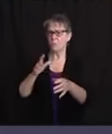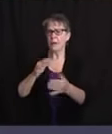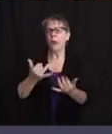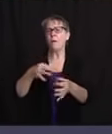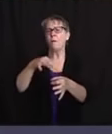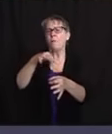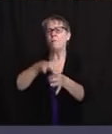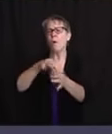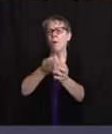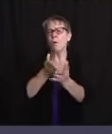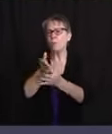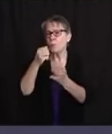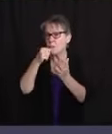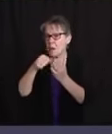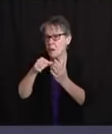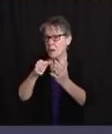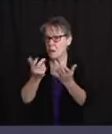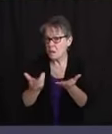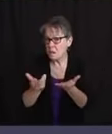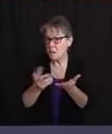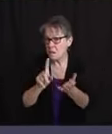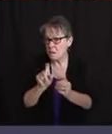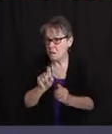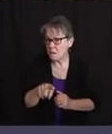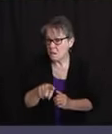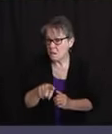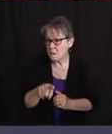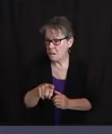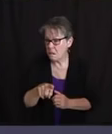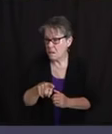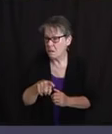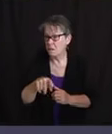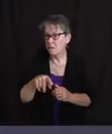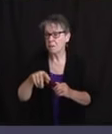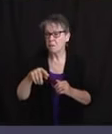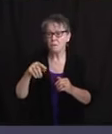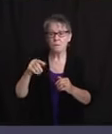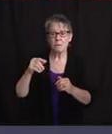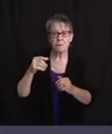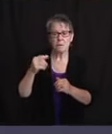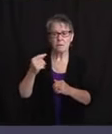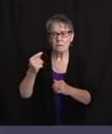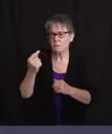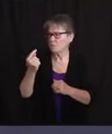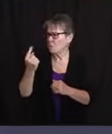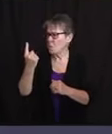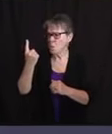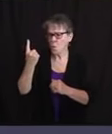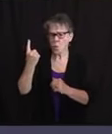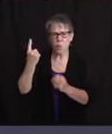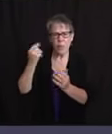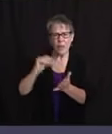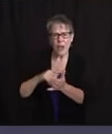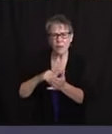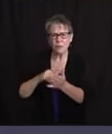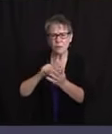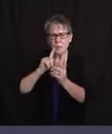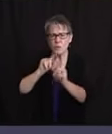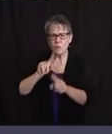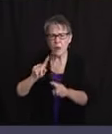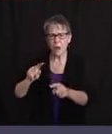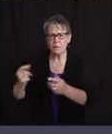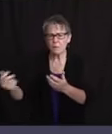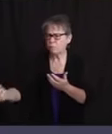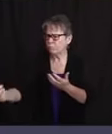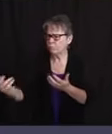the 2-day waiting period, and in some cases after a 7-day waiting period. That's 2,000 late ballots in Essex County,